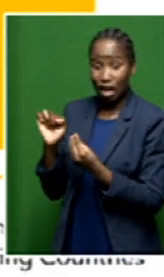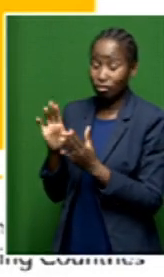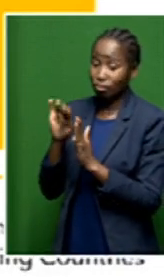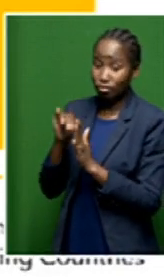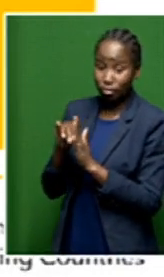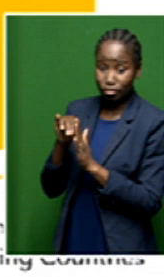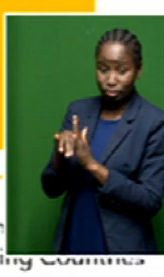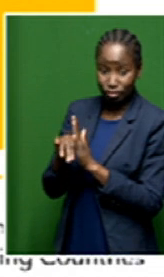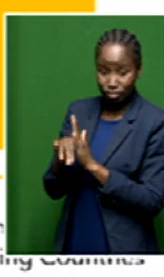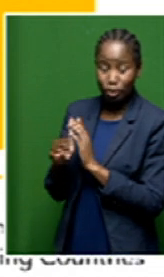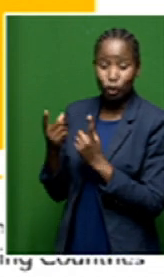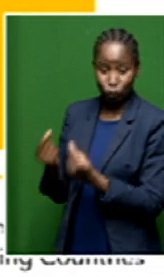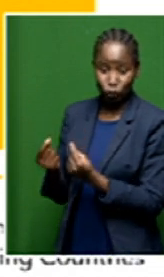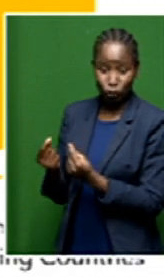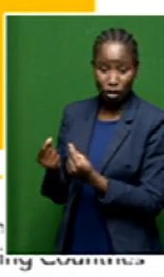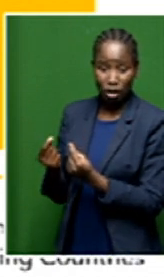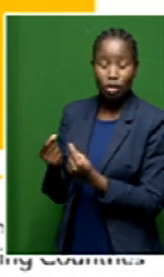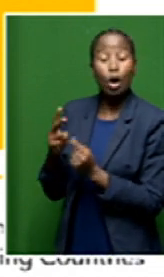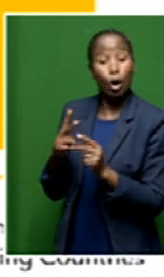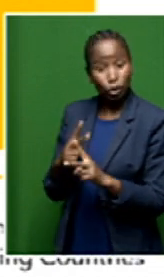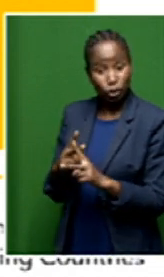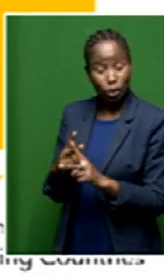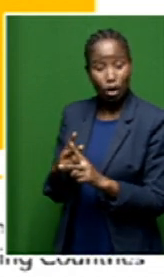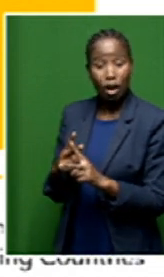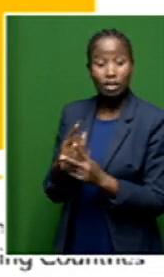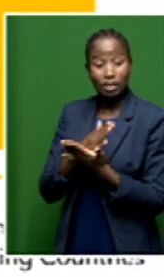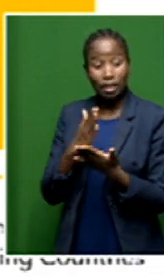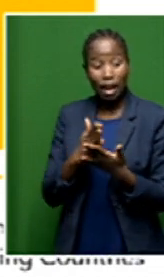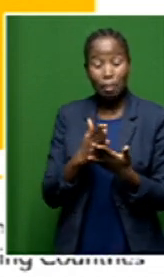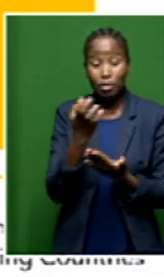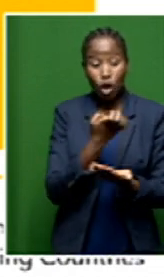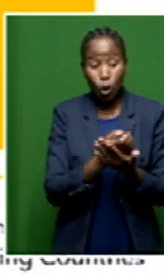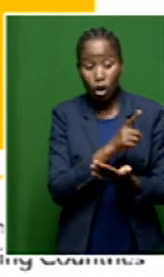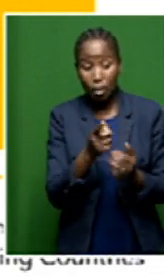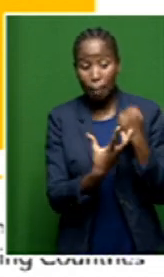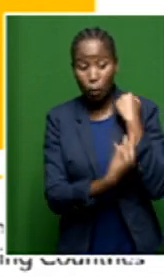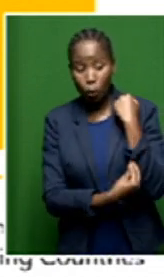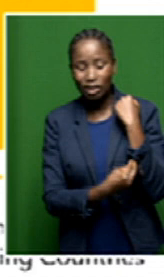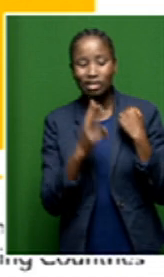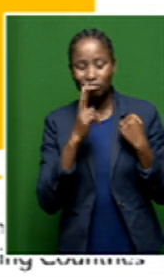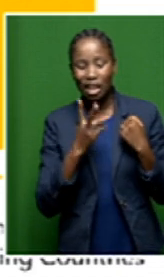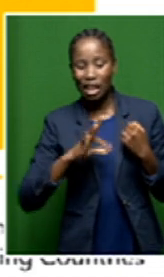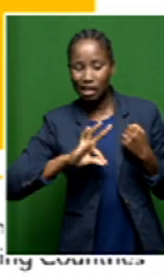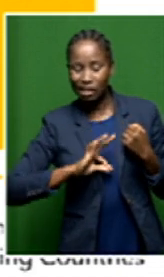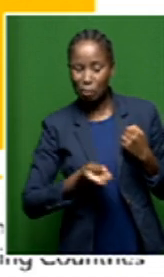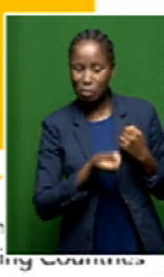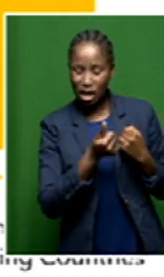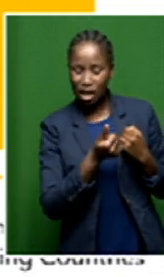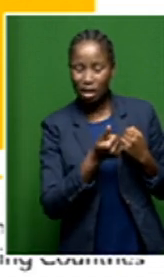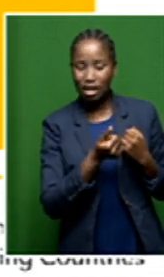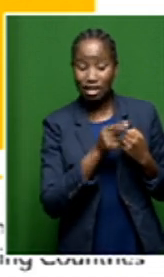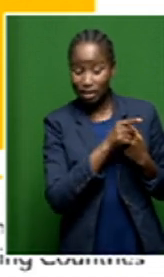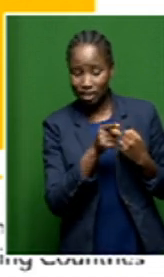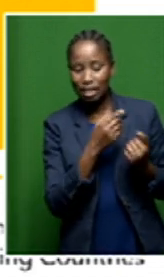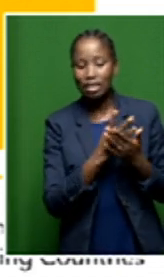terms of employment expectations. But also in the poorer economies, low-income economies, we're starting to see again